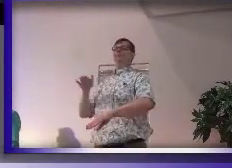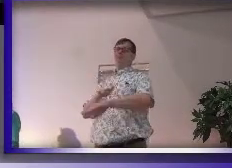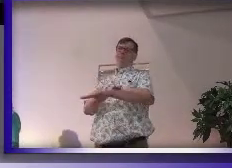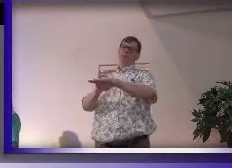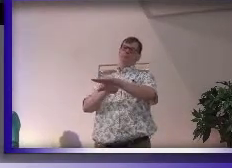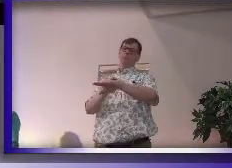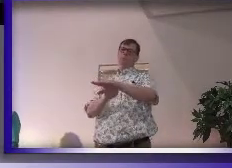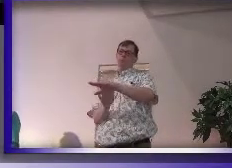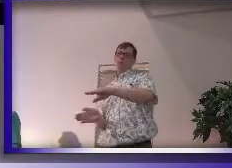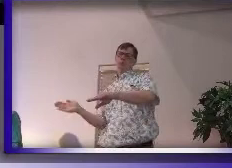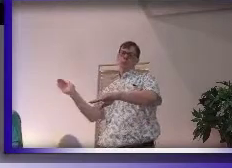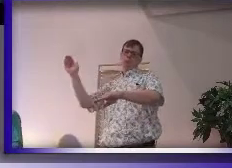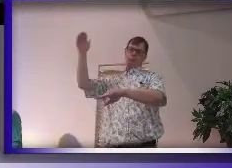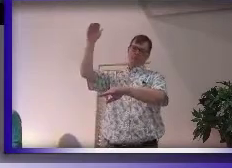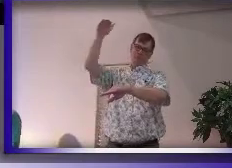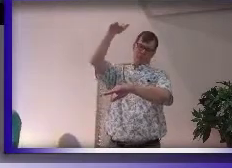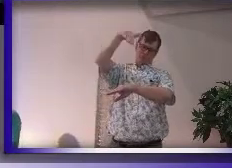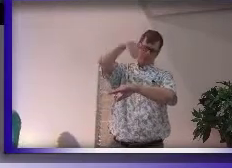us.